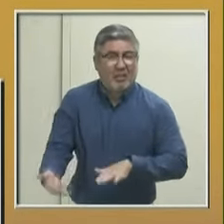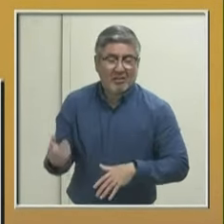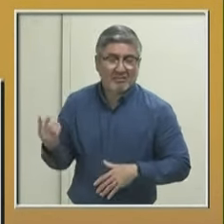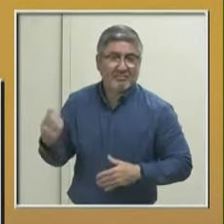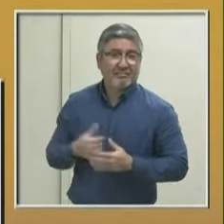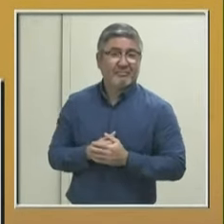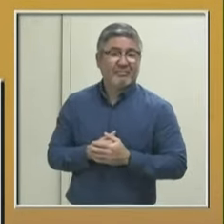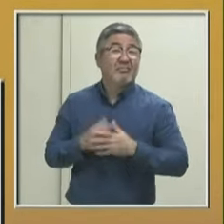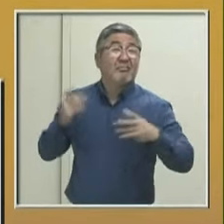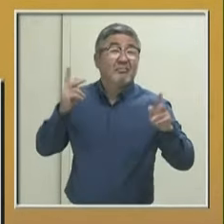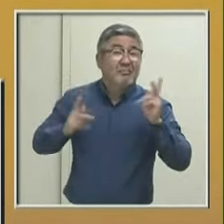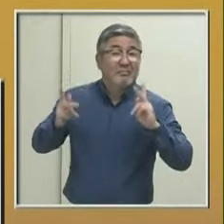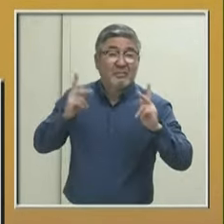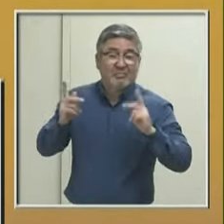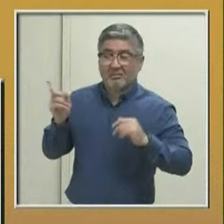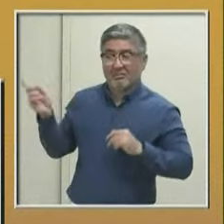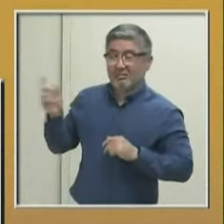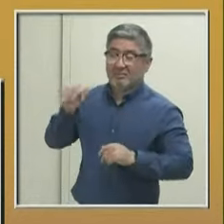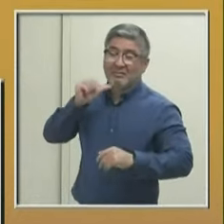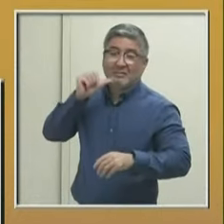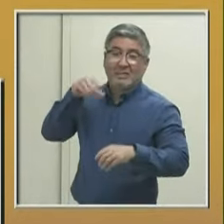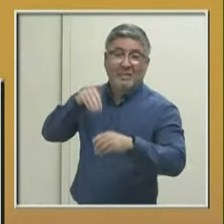the people,